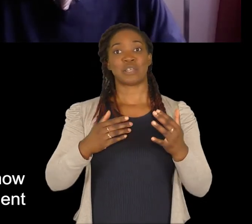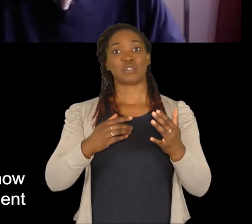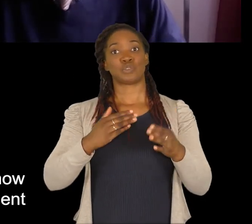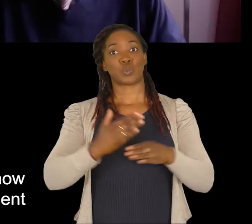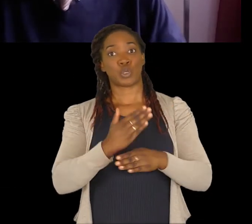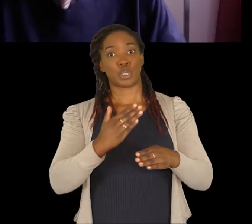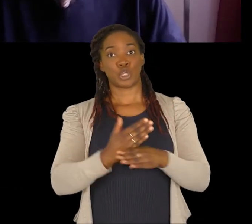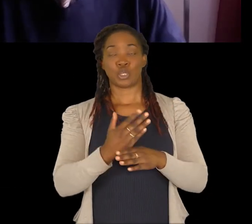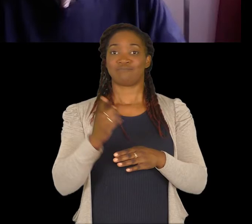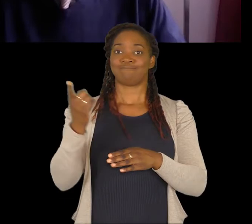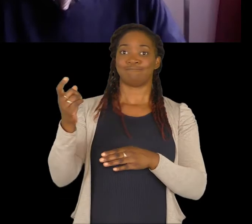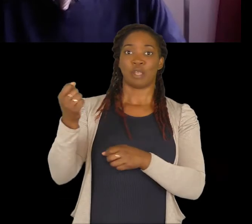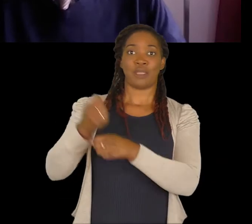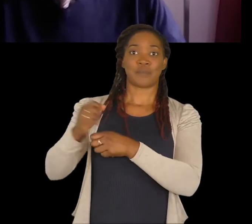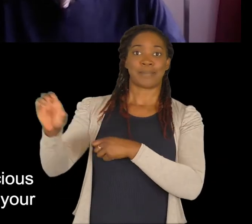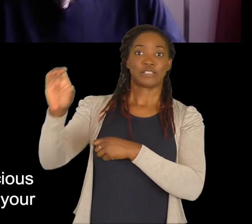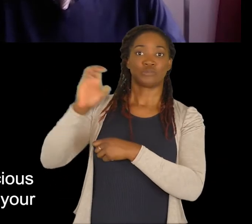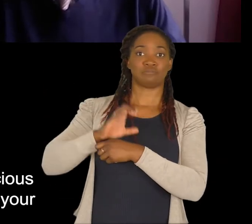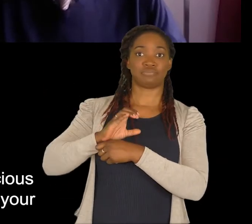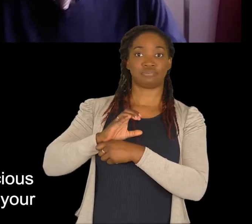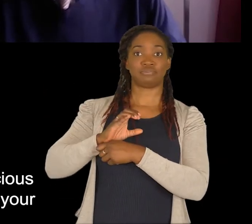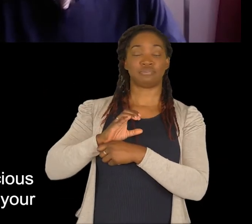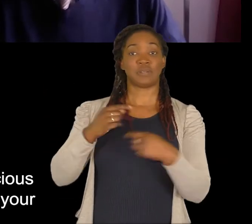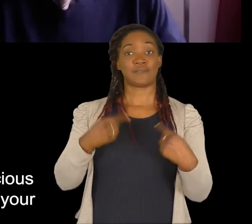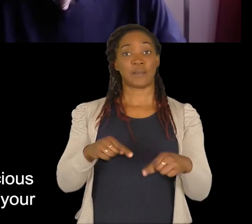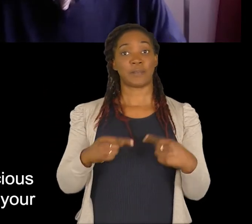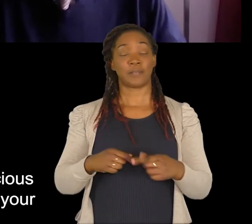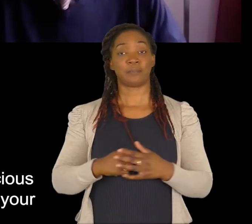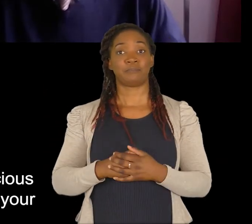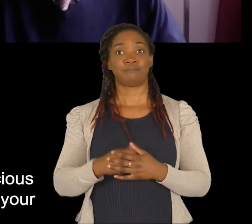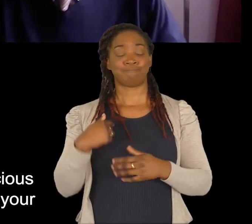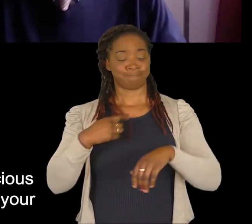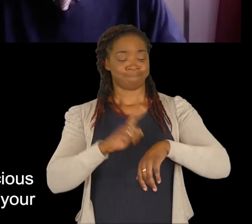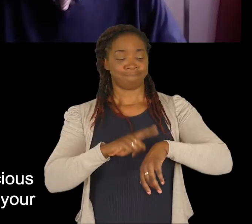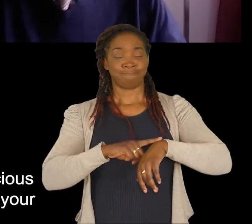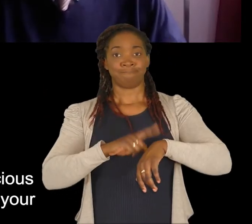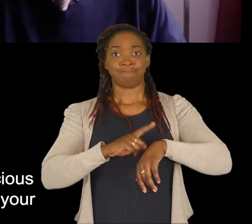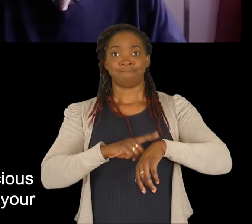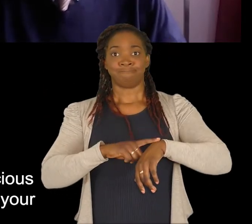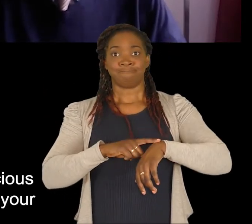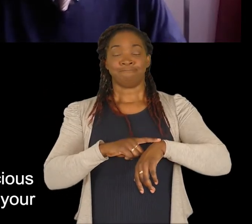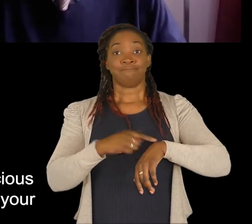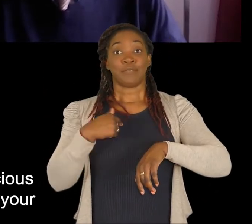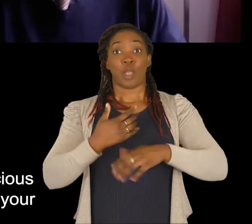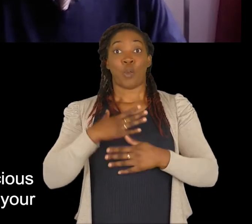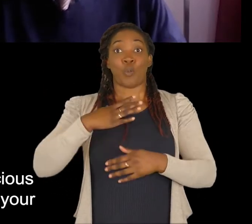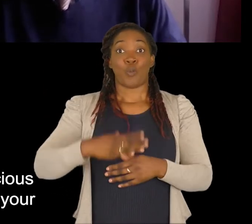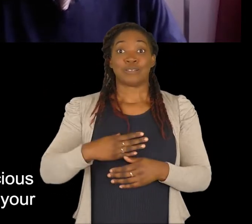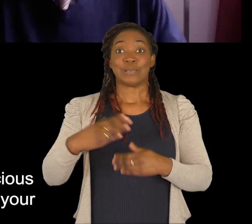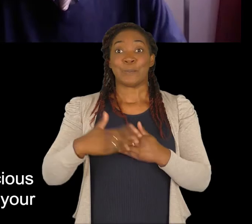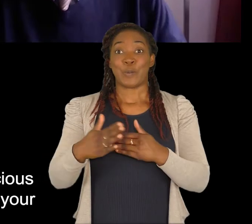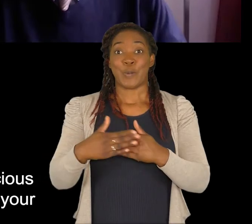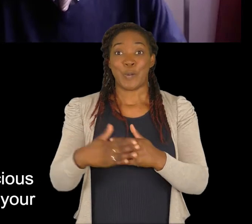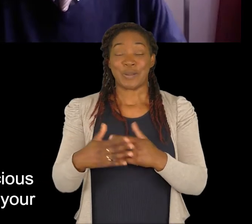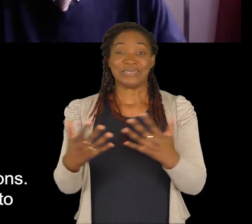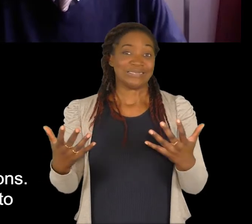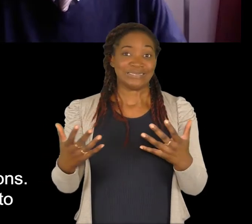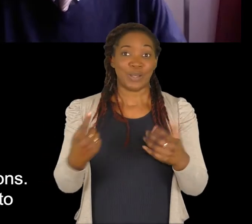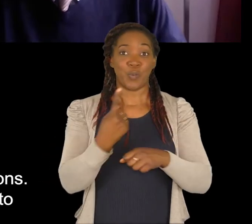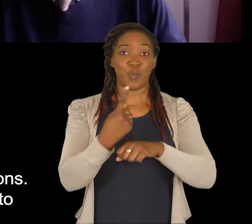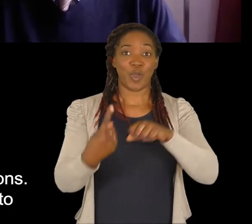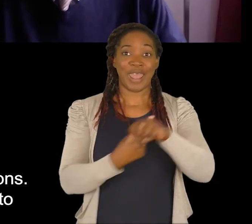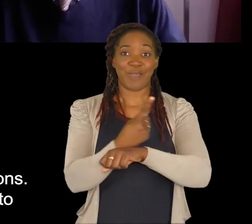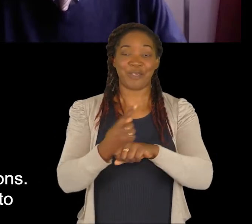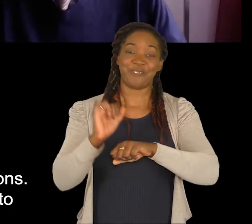to Work, that government grant scheme that's available. I'm just conscious of time. I would love to have another hour of your